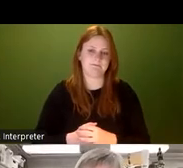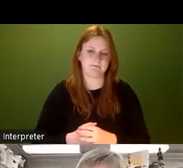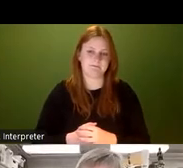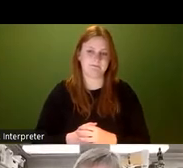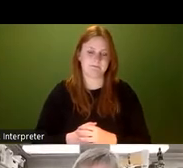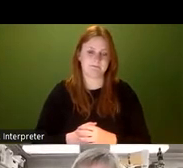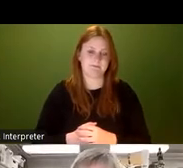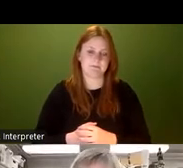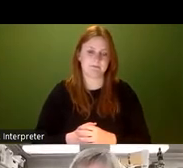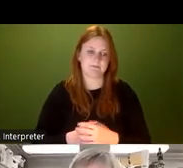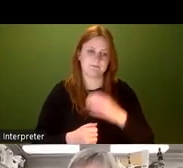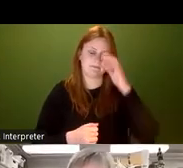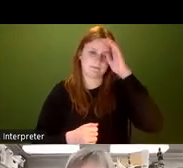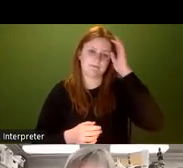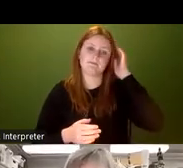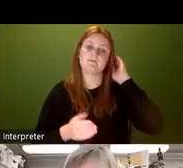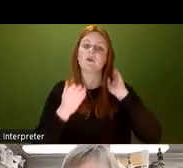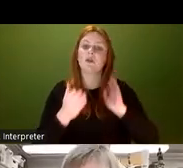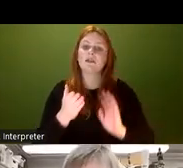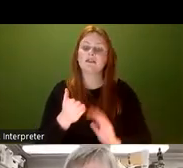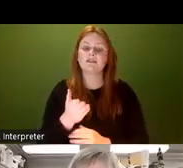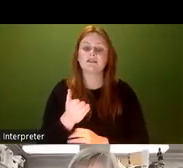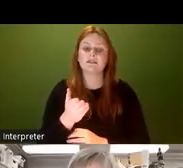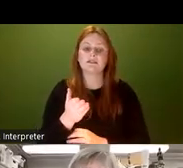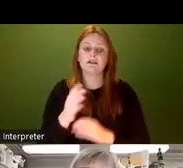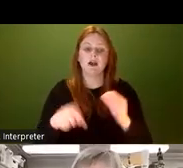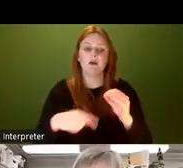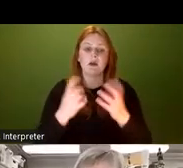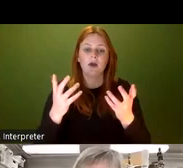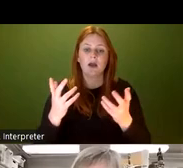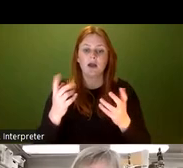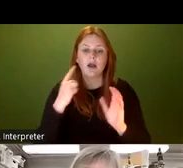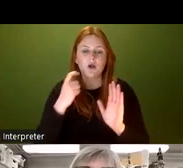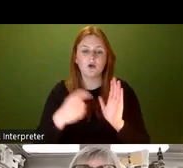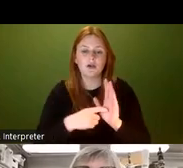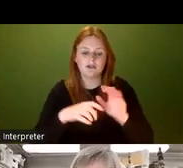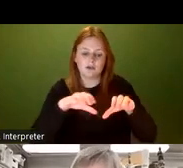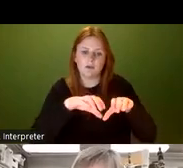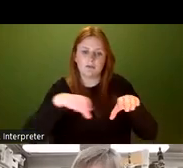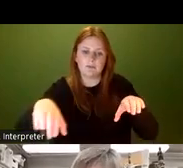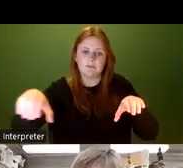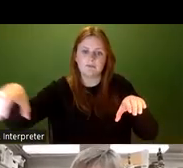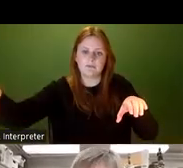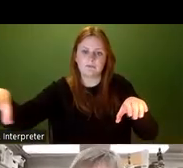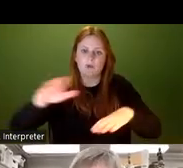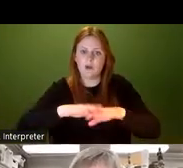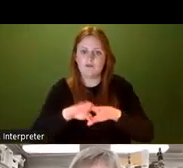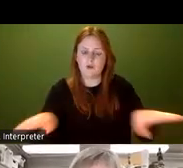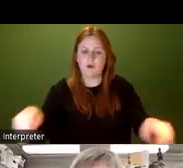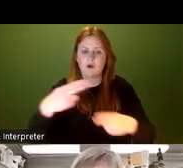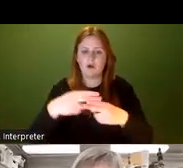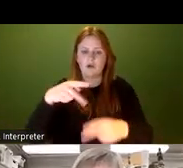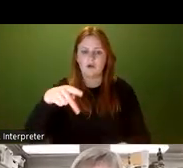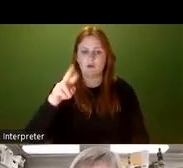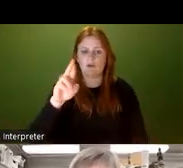what this is about, you'll see there's a piece on the floor. It's called Prone. And that